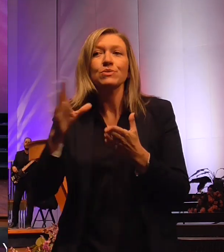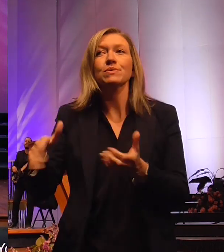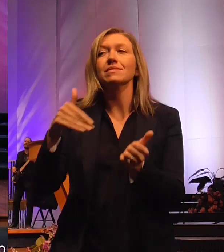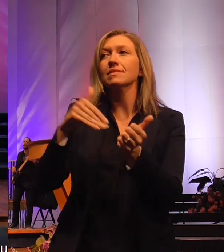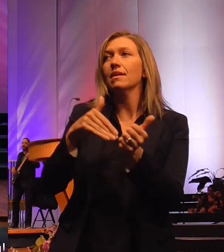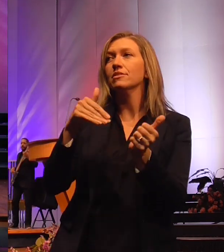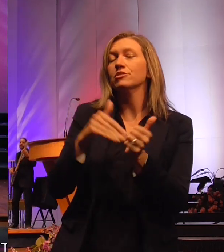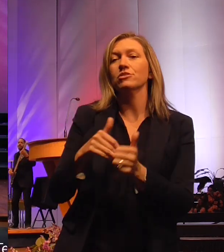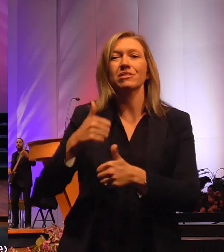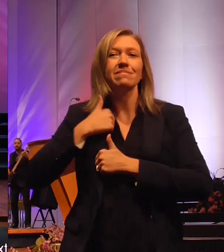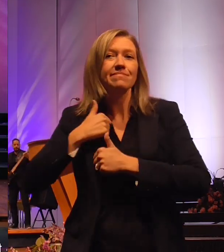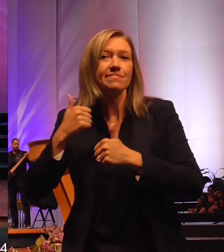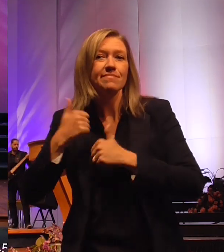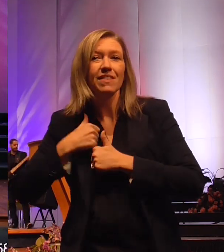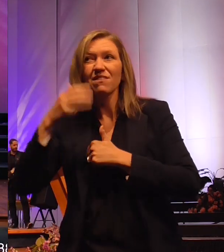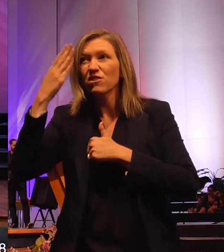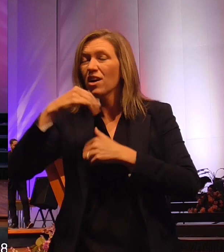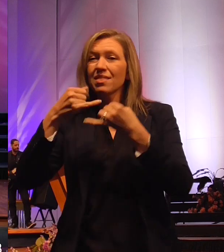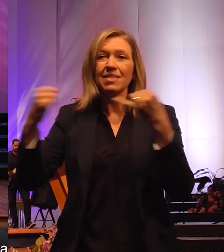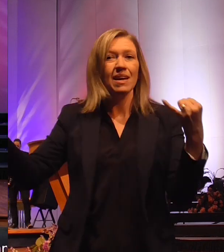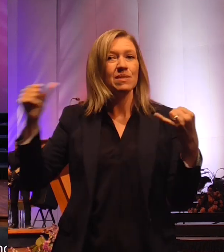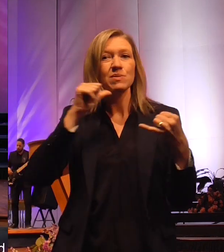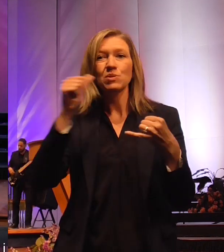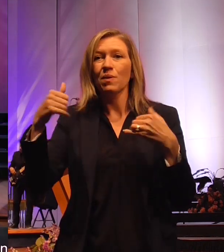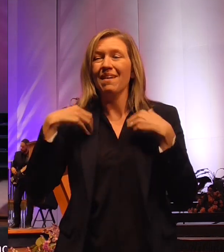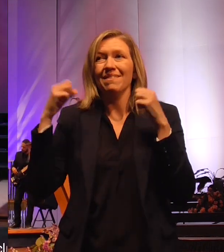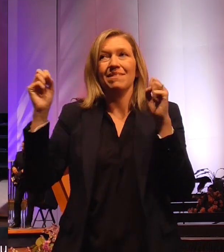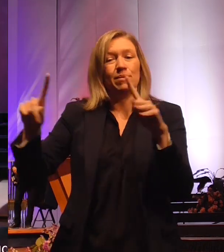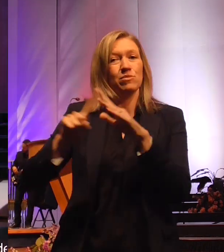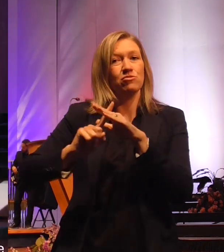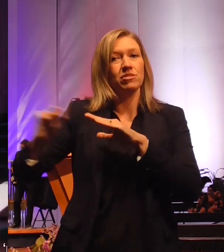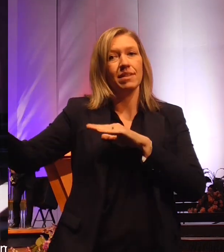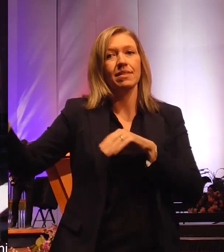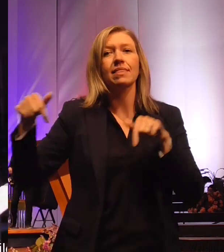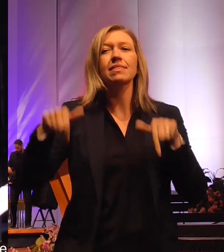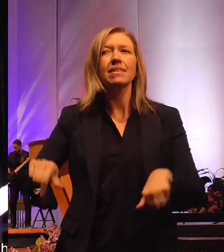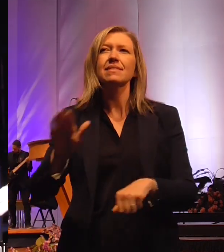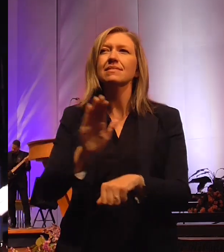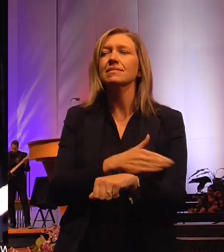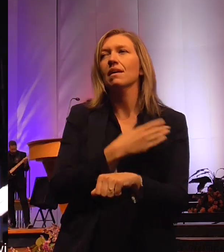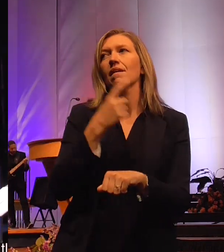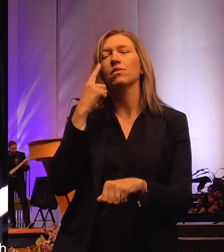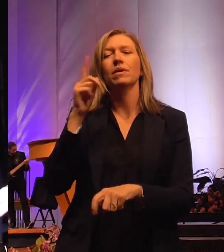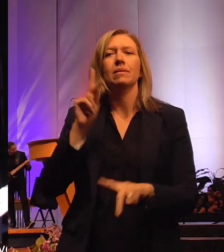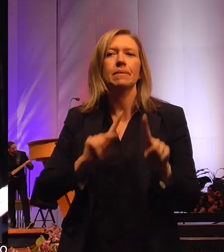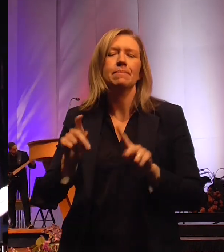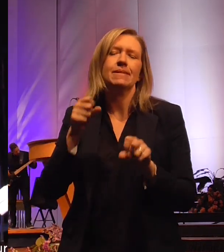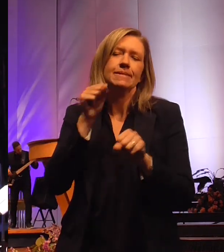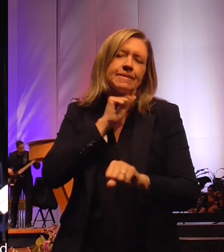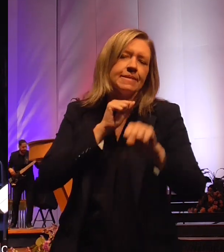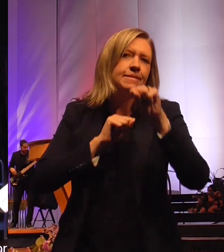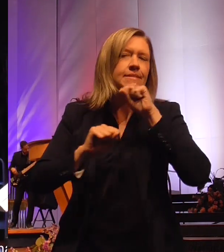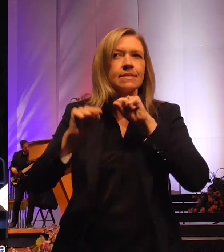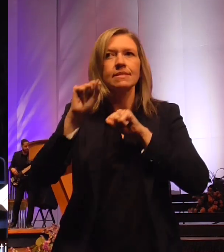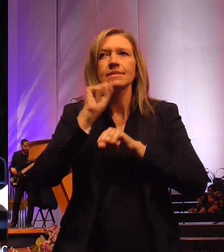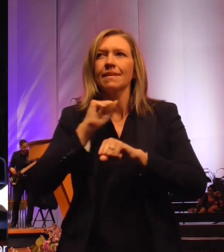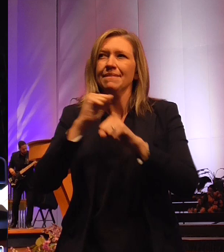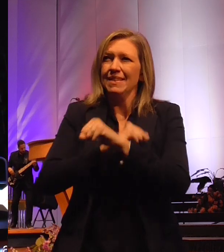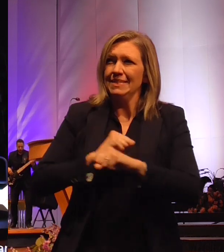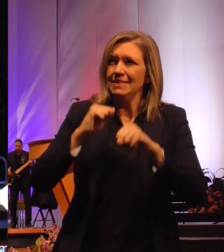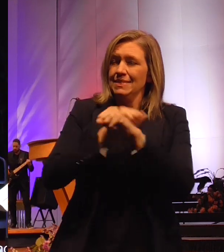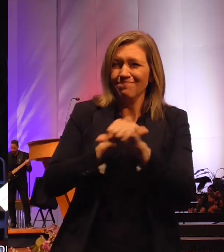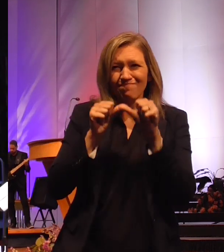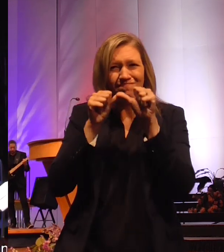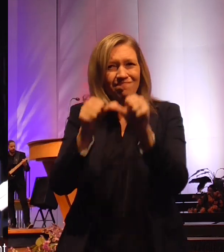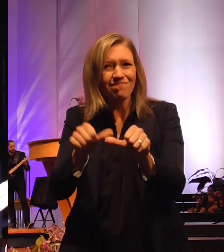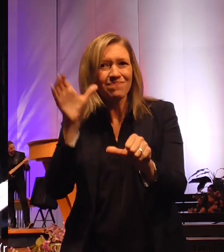doctors, sons on the front line knowing they don't get to run. This goes out to the underdog. Keep on keeping at